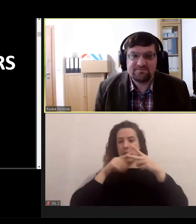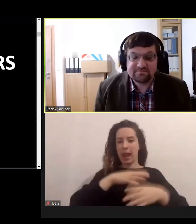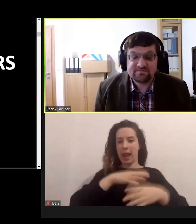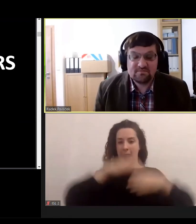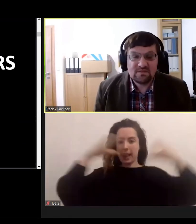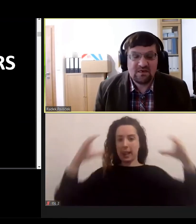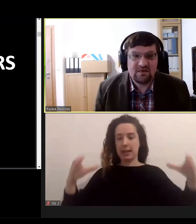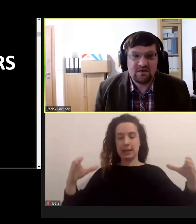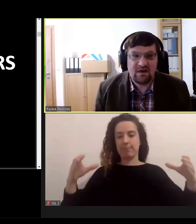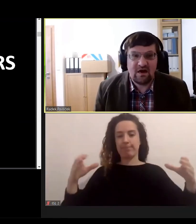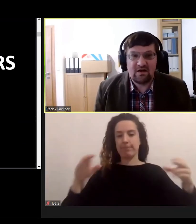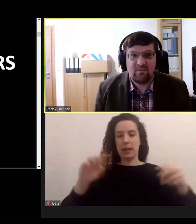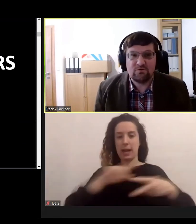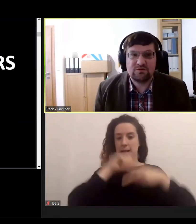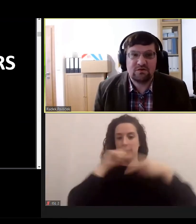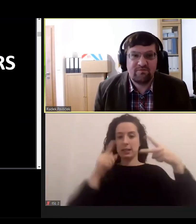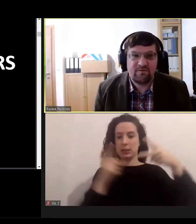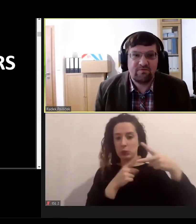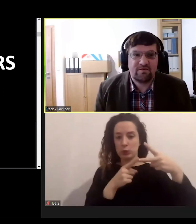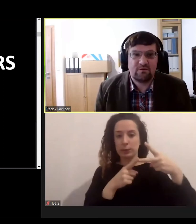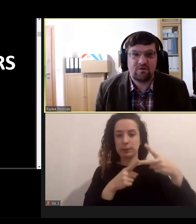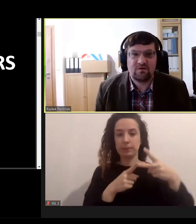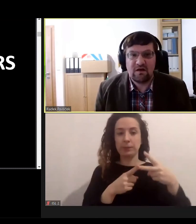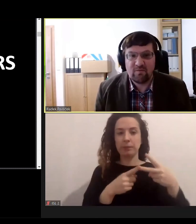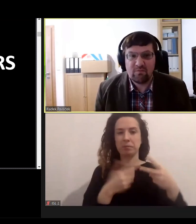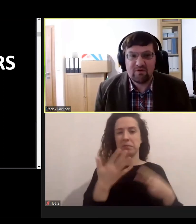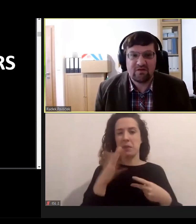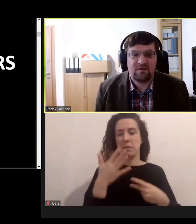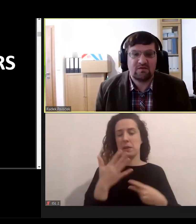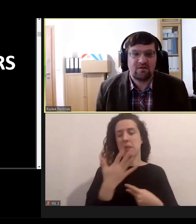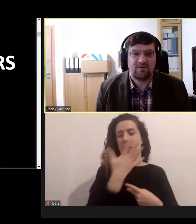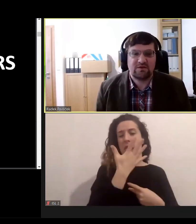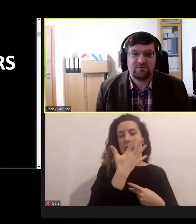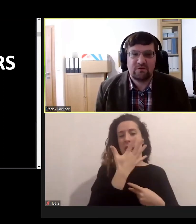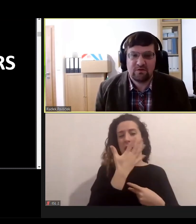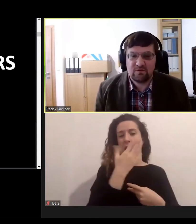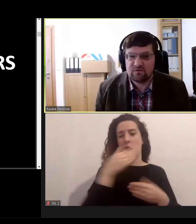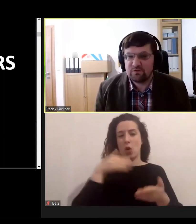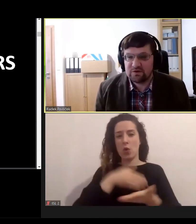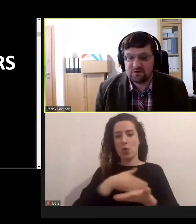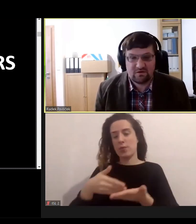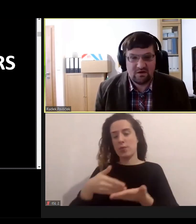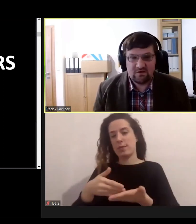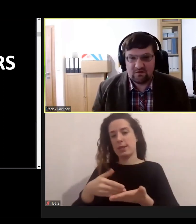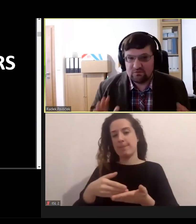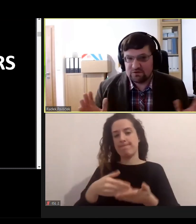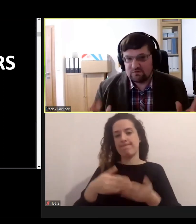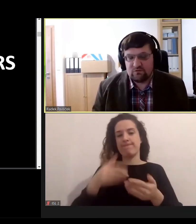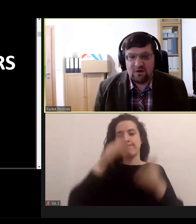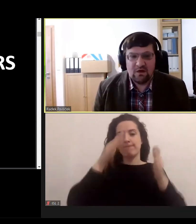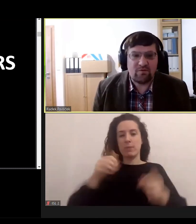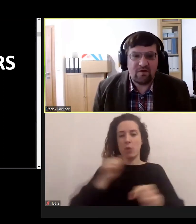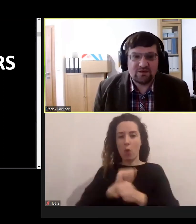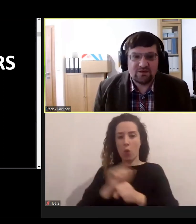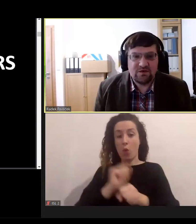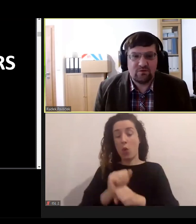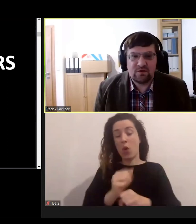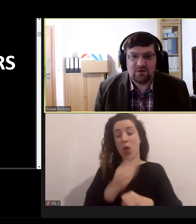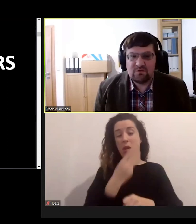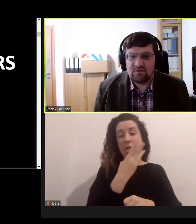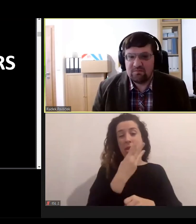since we usually need a week to introduce our activities, so